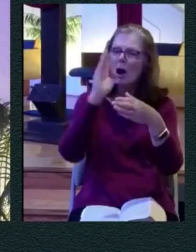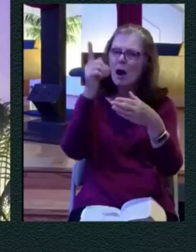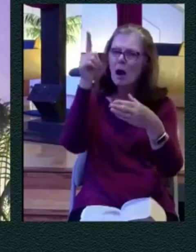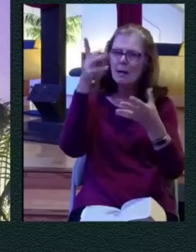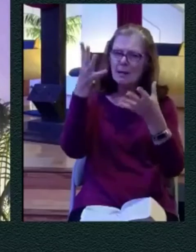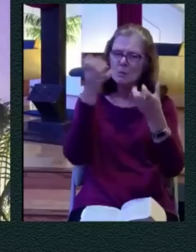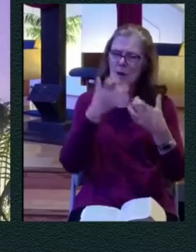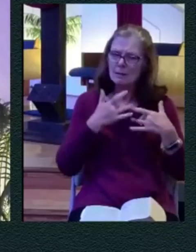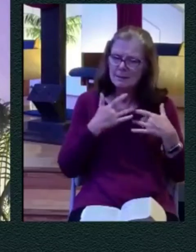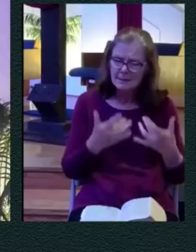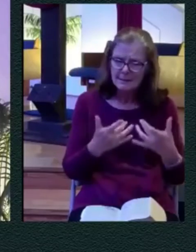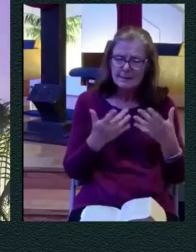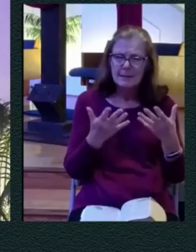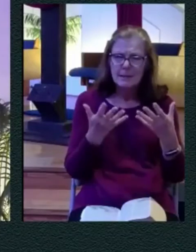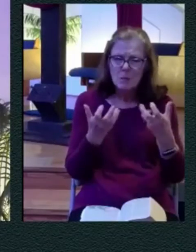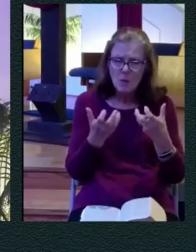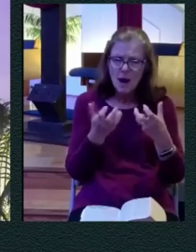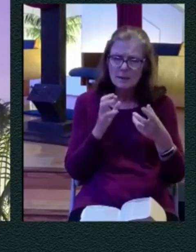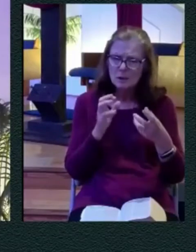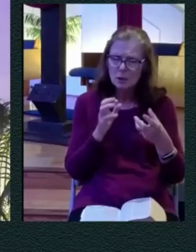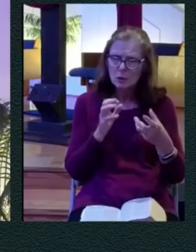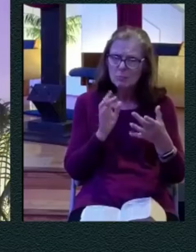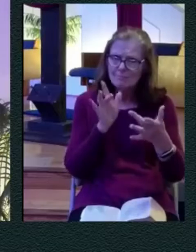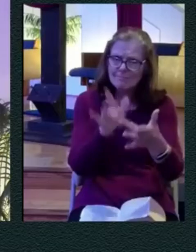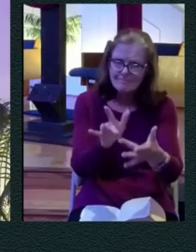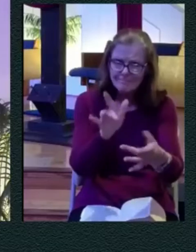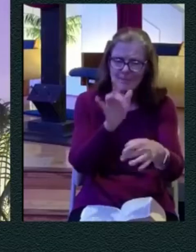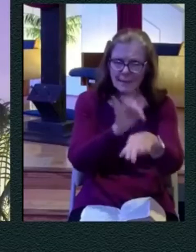human hearts to make them His own.